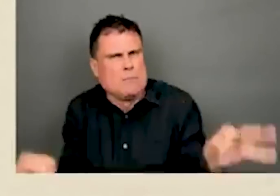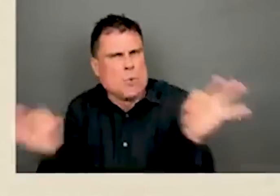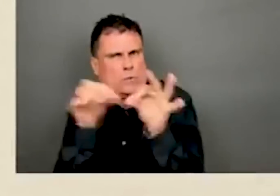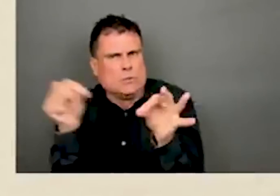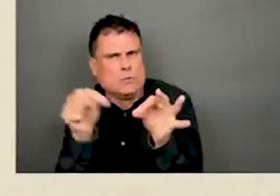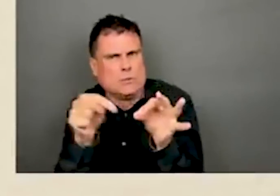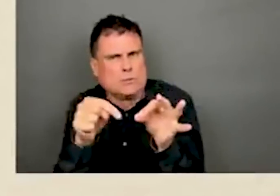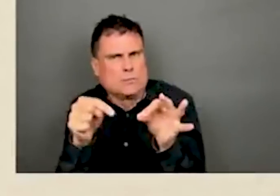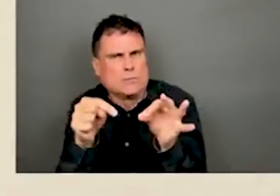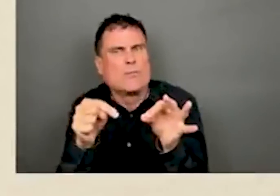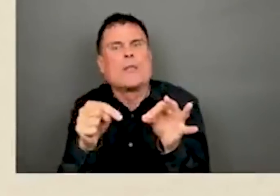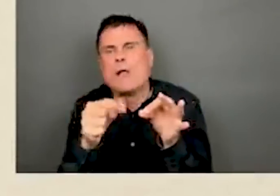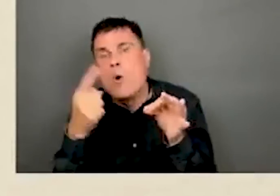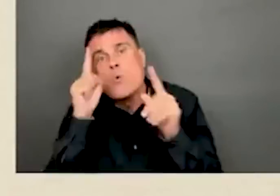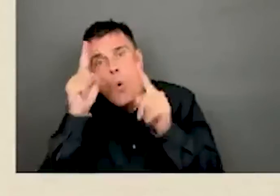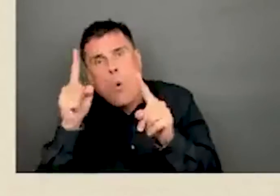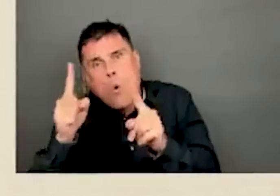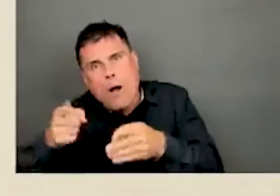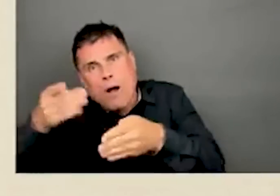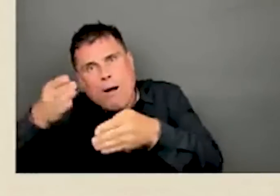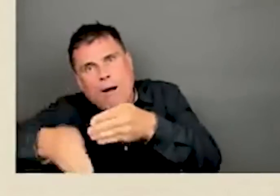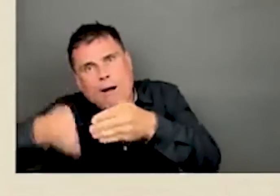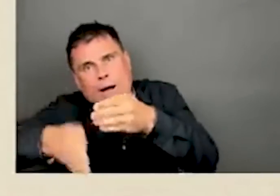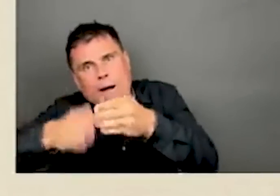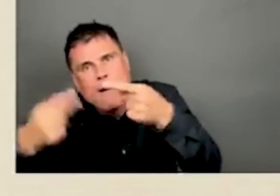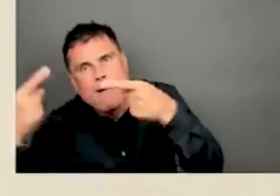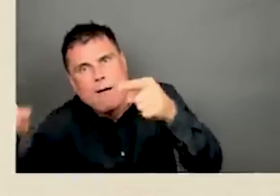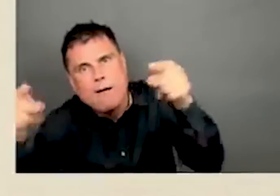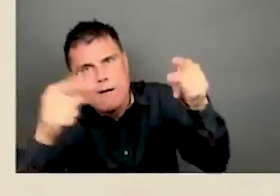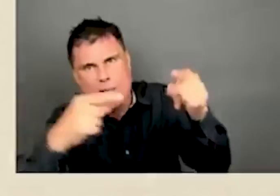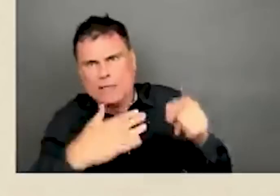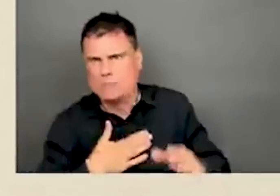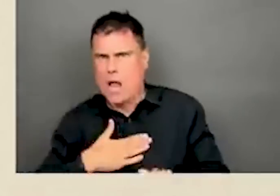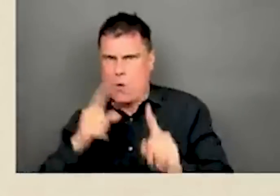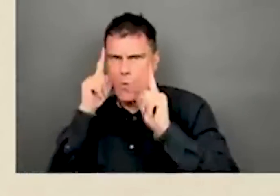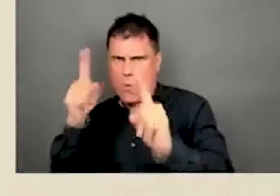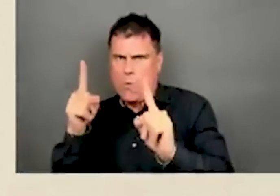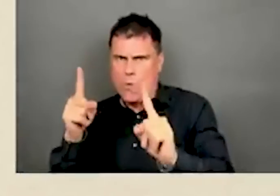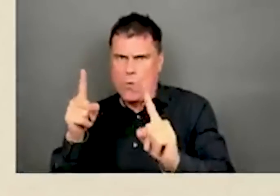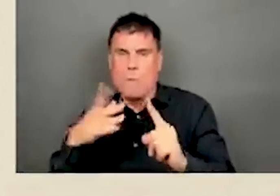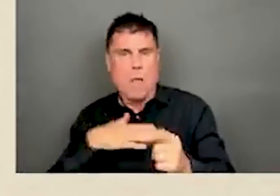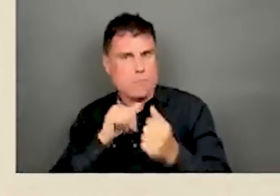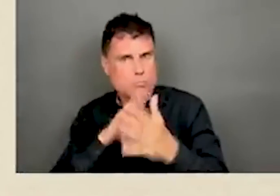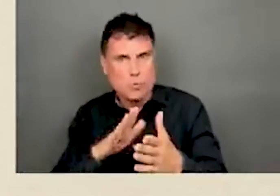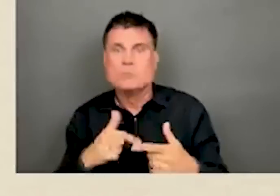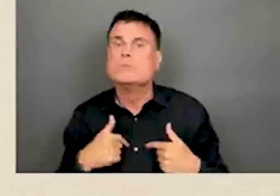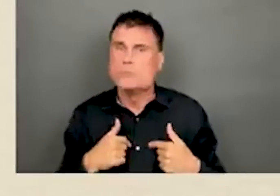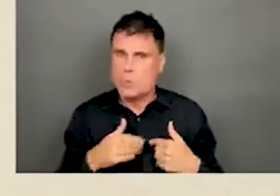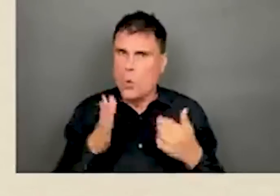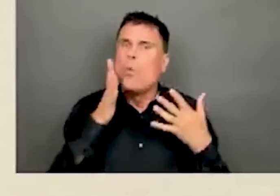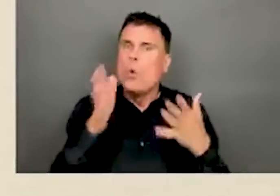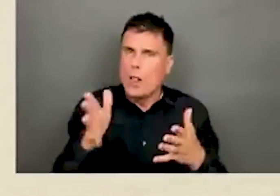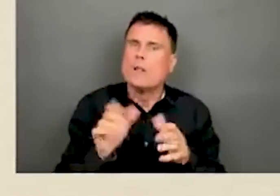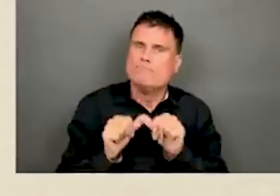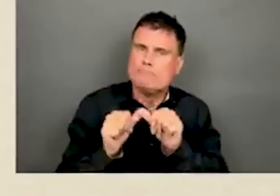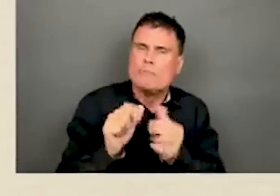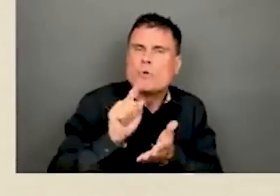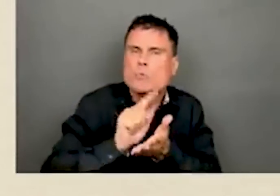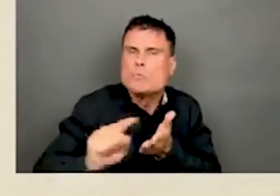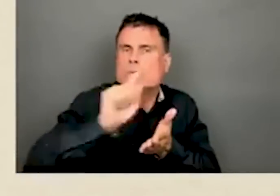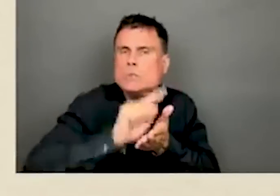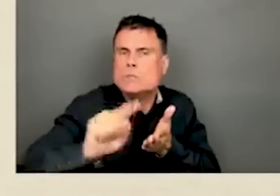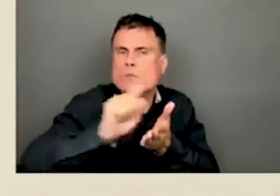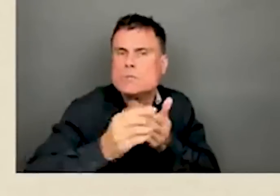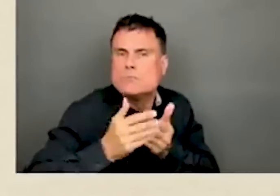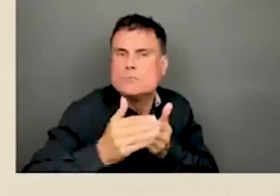represent. That's my way, that's how I roll, and that's what I'll be continuing to do in the weeks ahead. As leader of the Council of Federation, premiers across